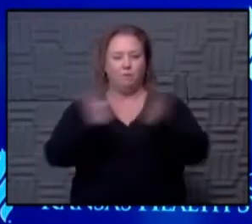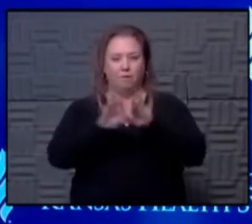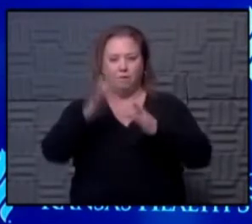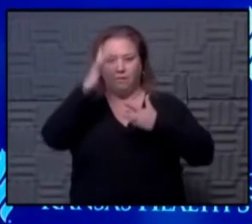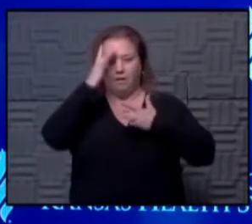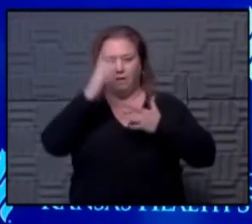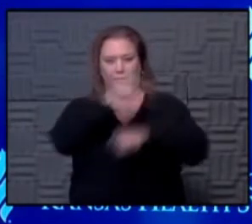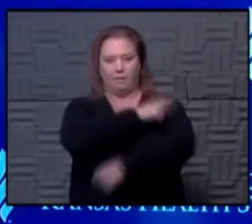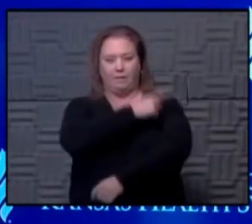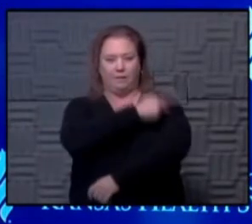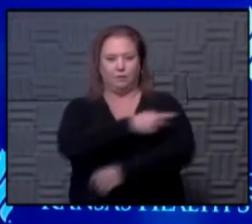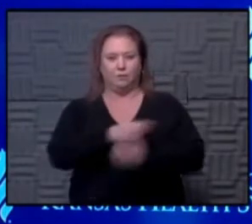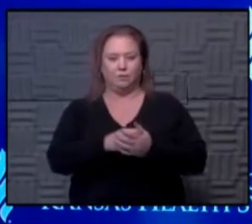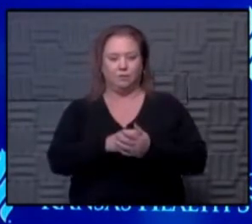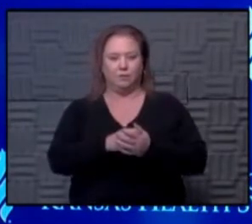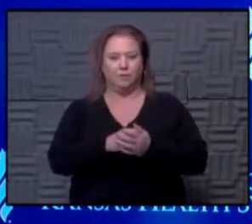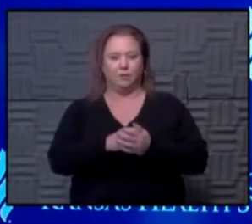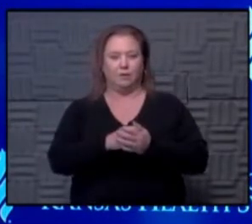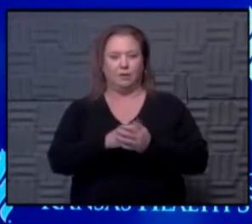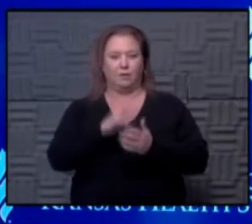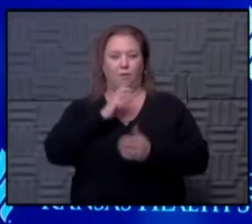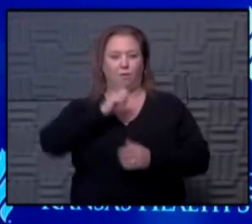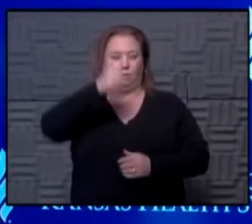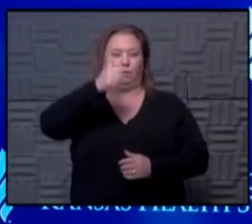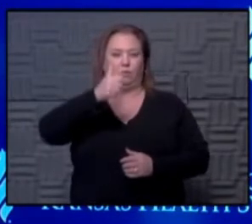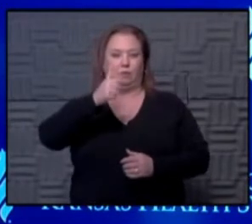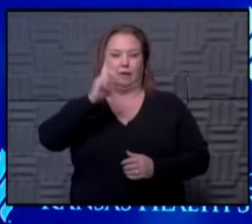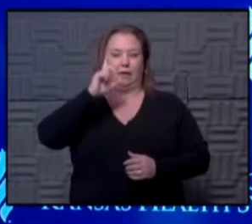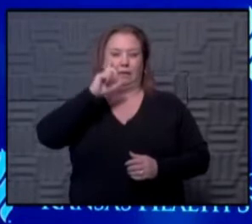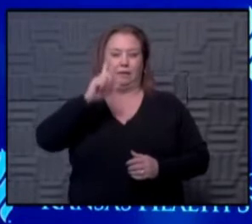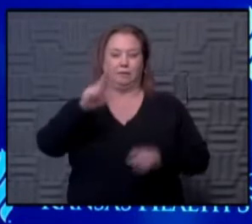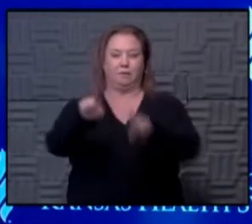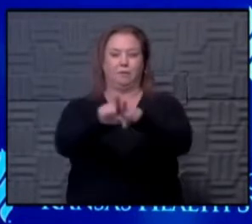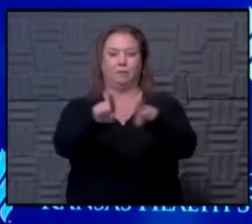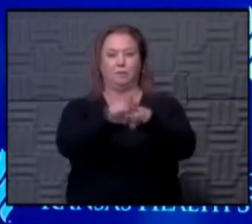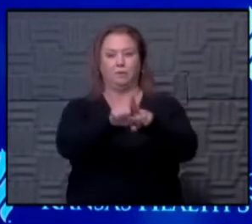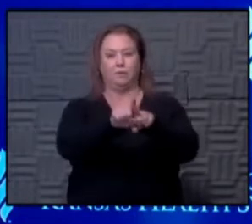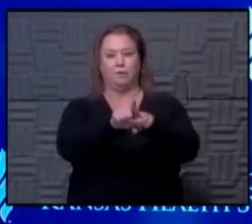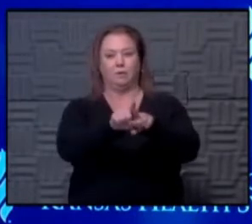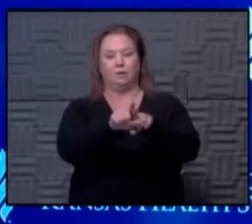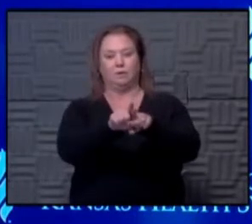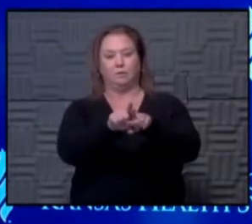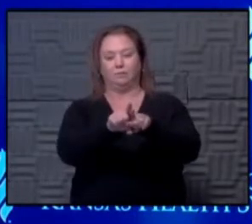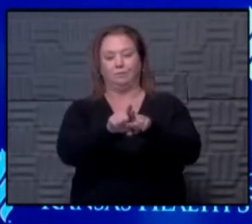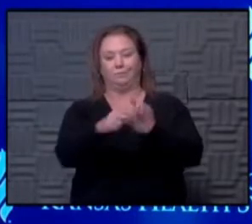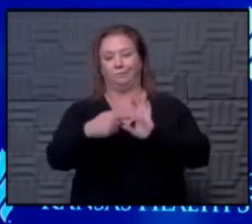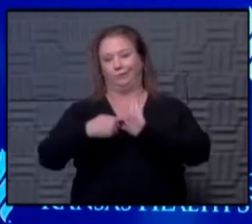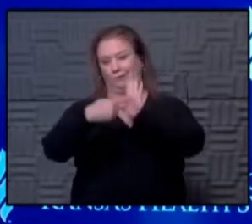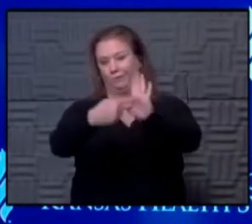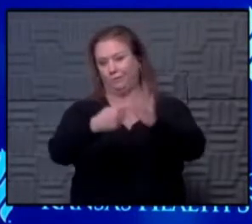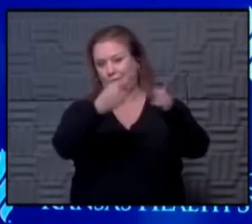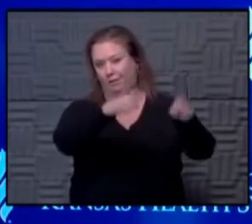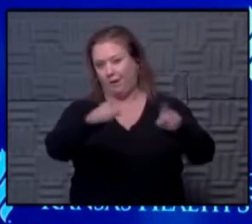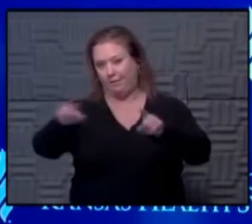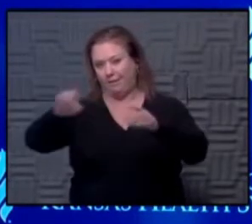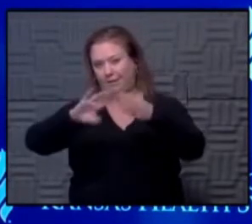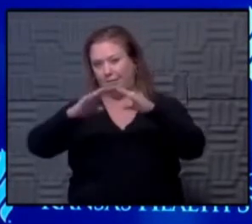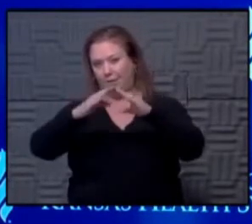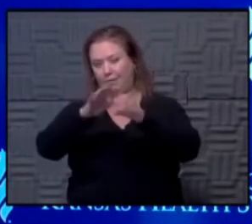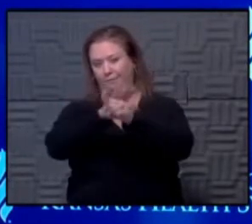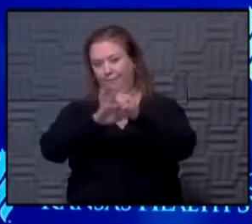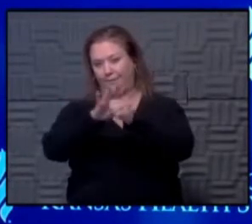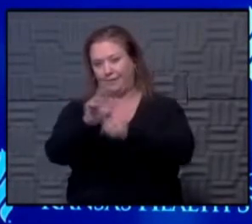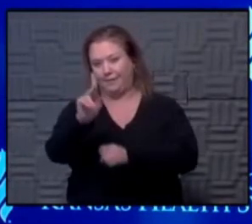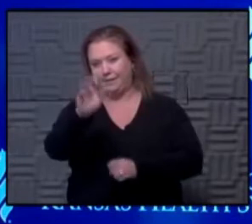in our hospital and more slightly older, which I think is also a marker of what we're seeing happen in the community. More